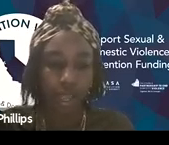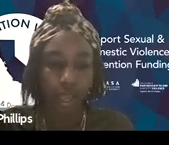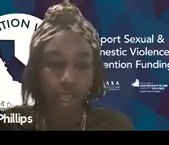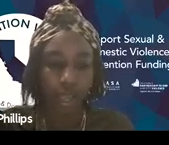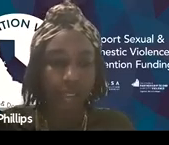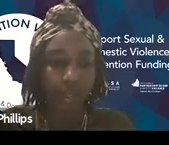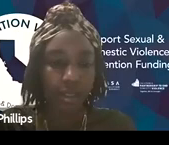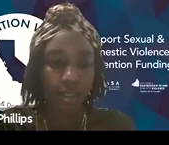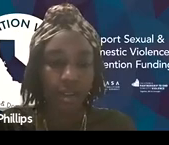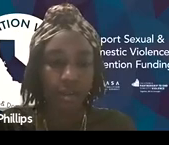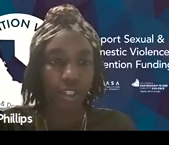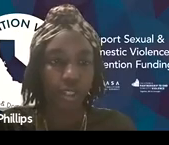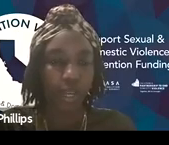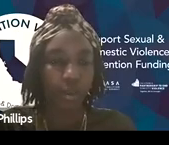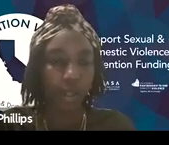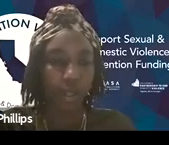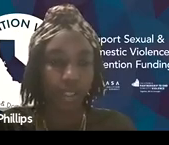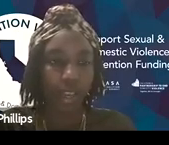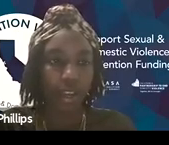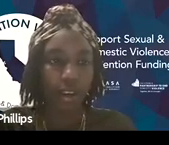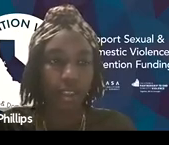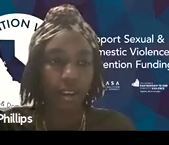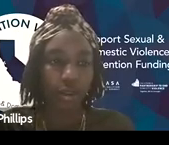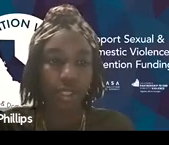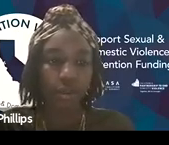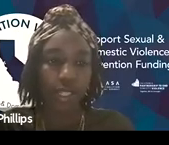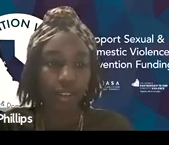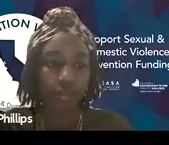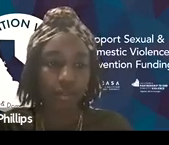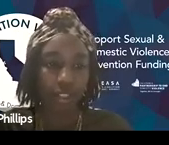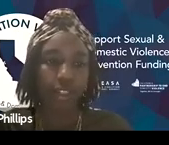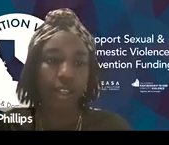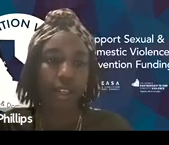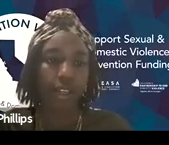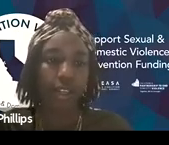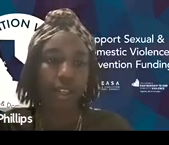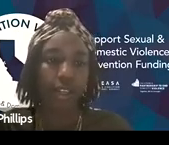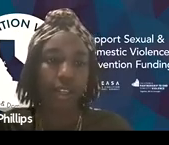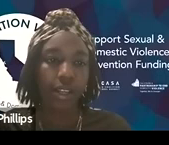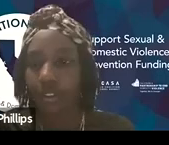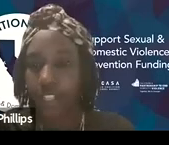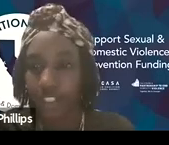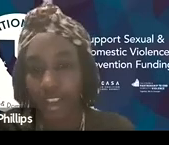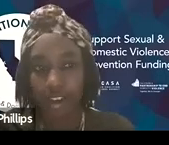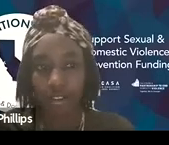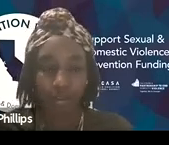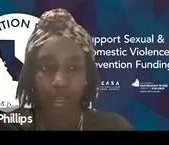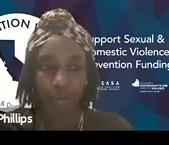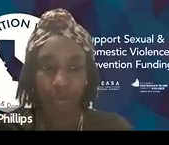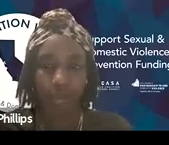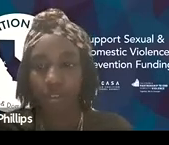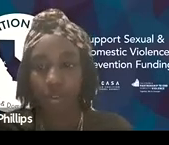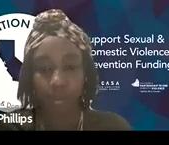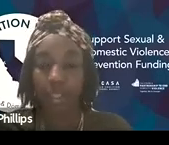says participants, you should be able to click there and then you'll see the raise hand feature. And you can raise your hand and I'll be